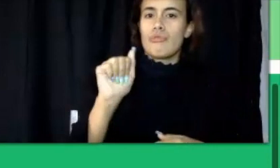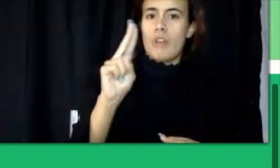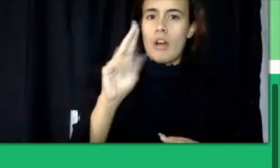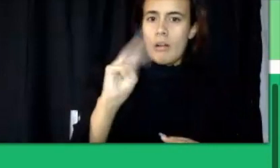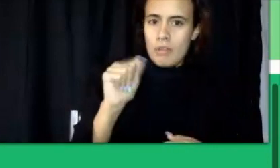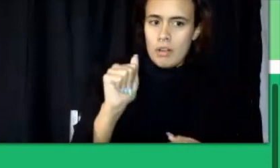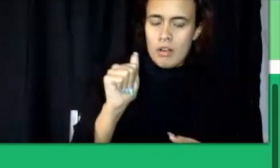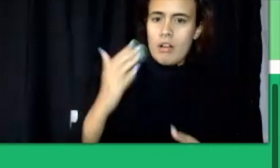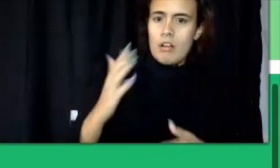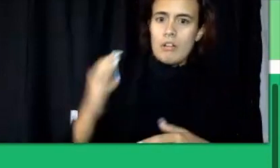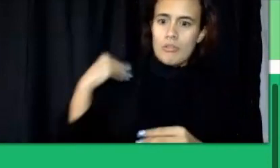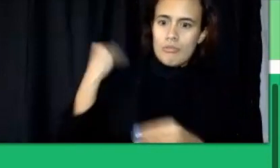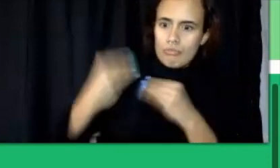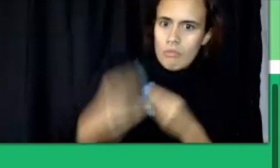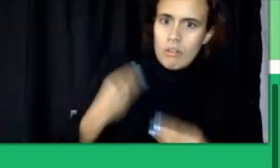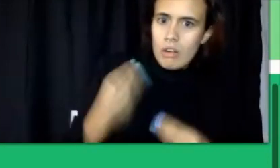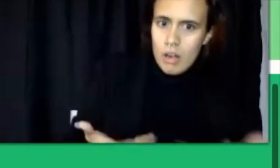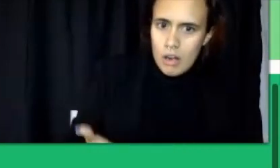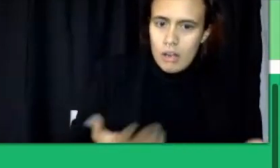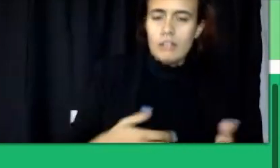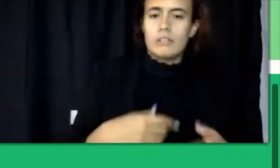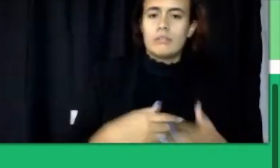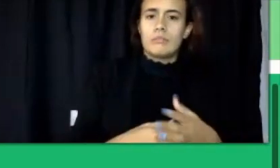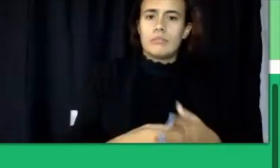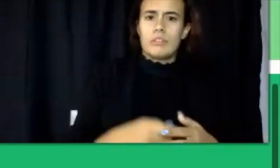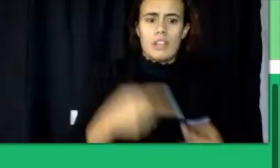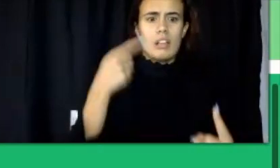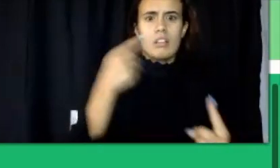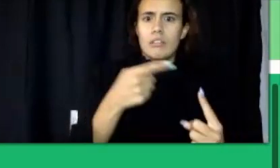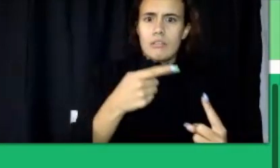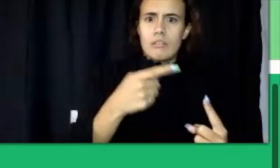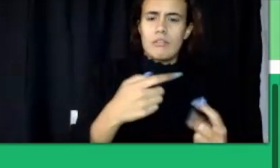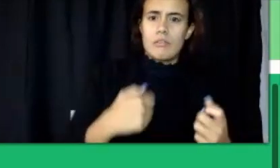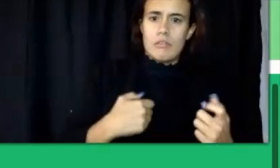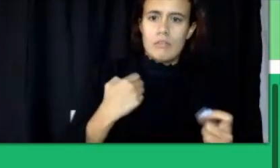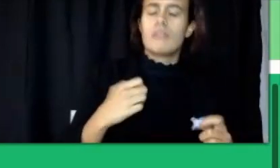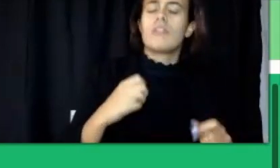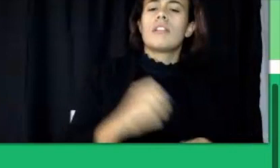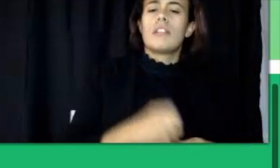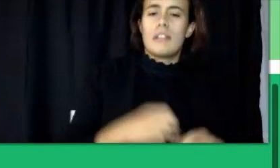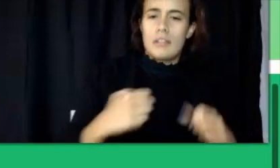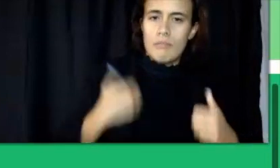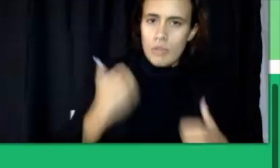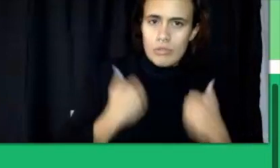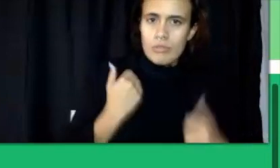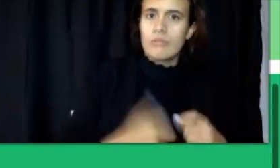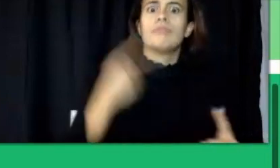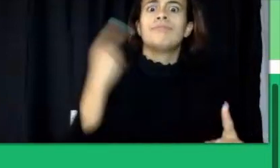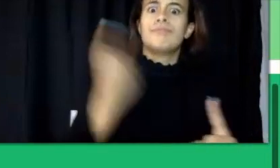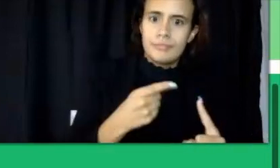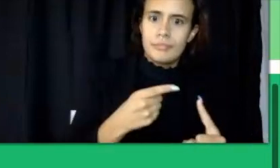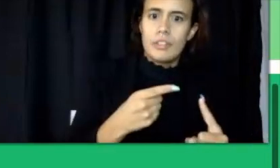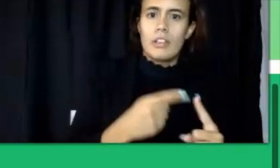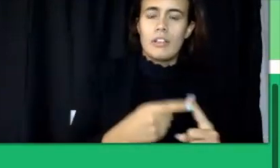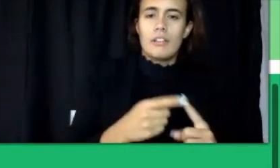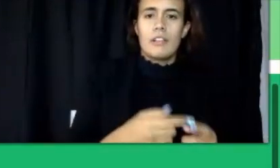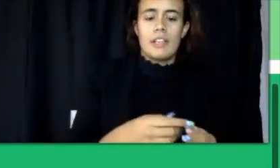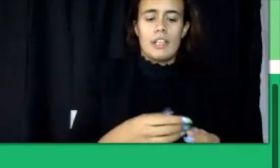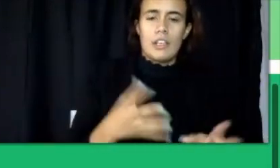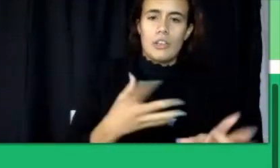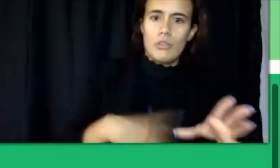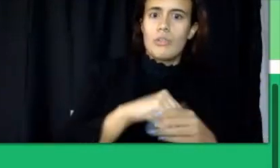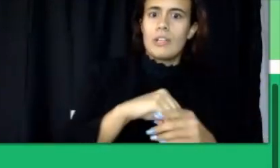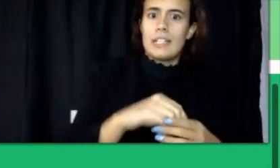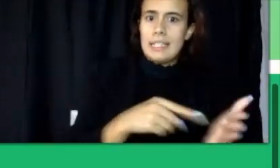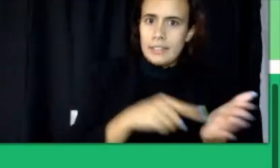up with? Wanted to also recognize to your question, there is an emotional weight that we carry in addition to the physical debt. But I think